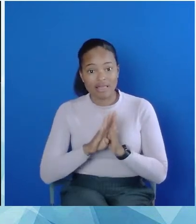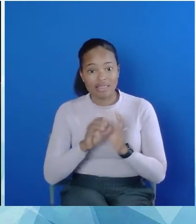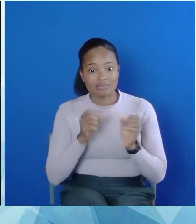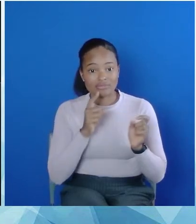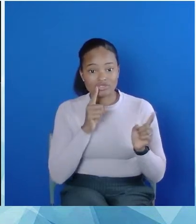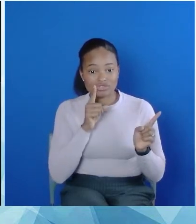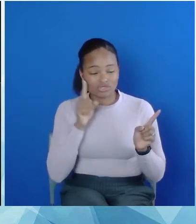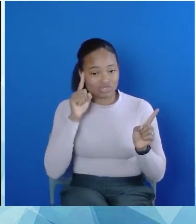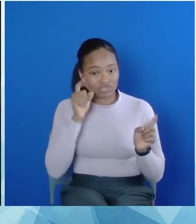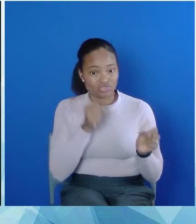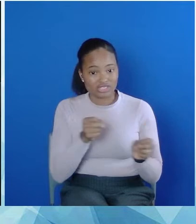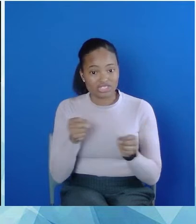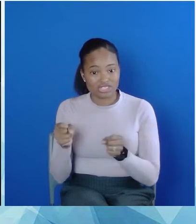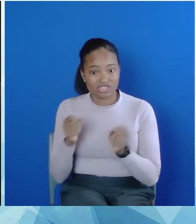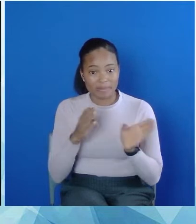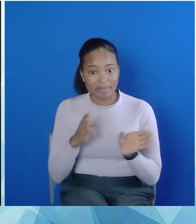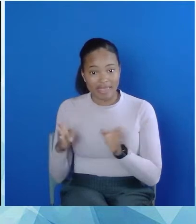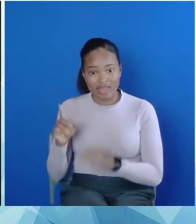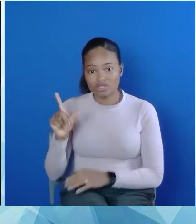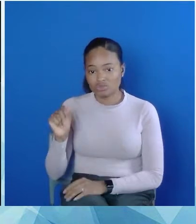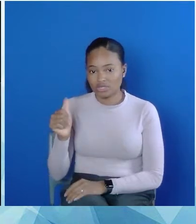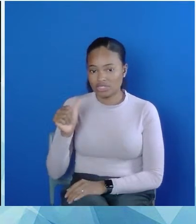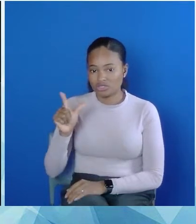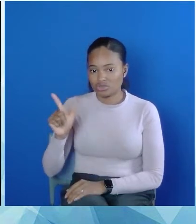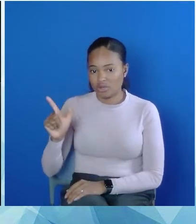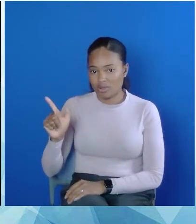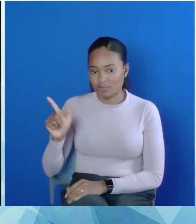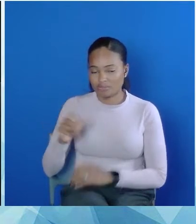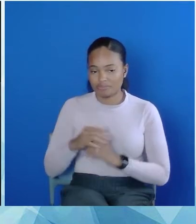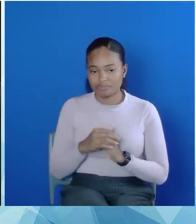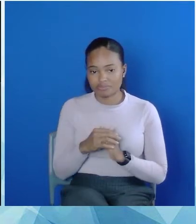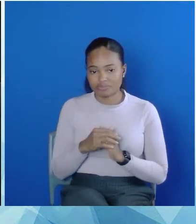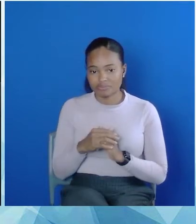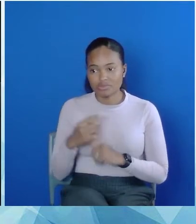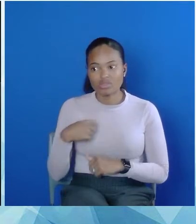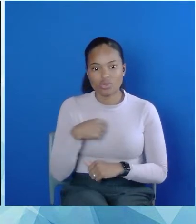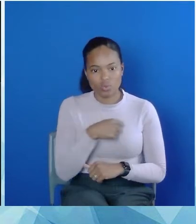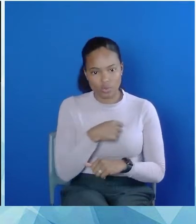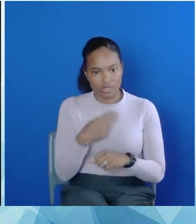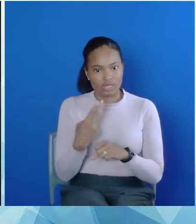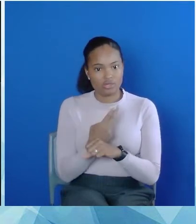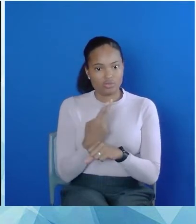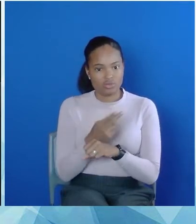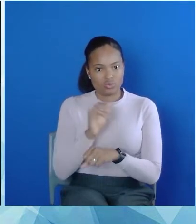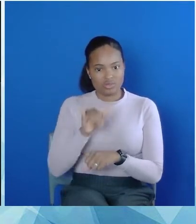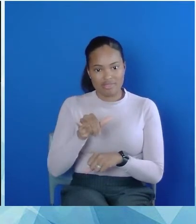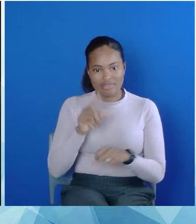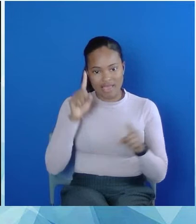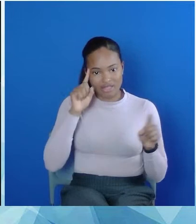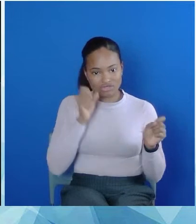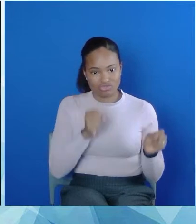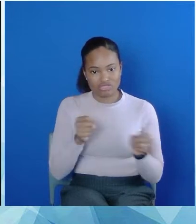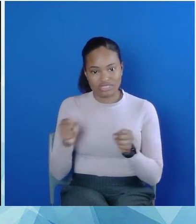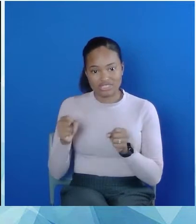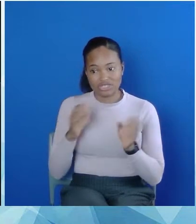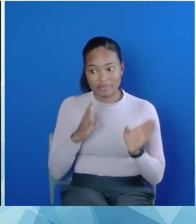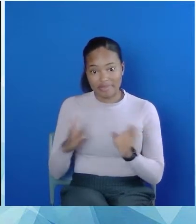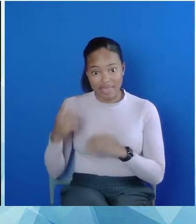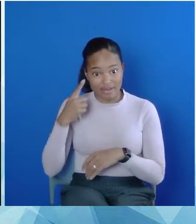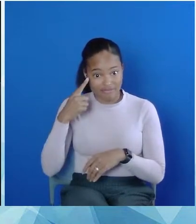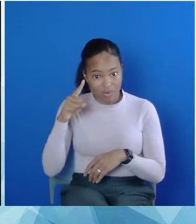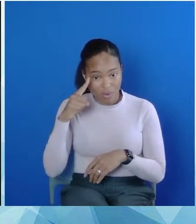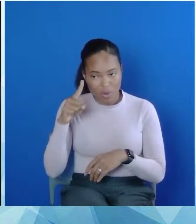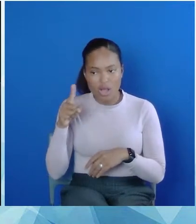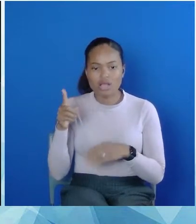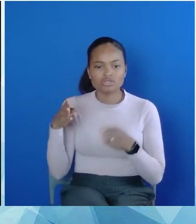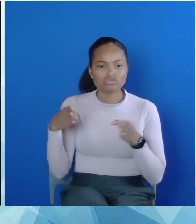in 2021. We have been using that strategic plan to give us direction for the